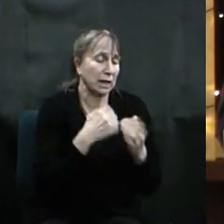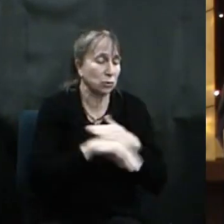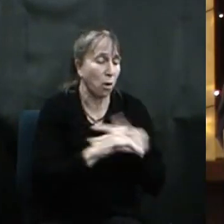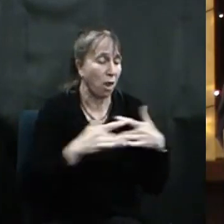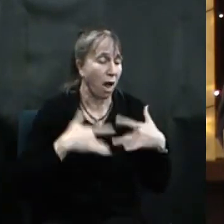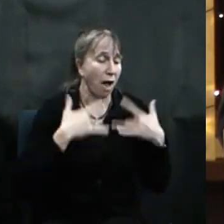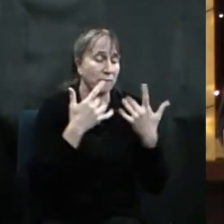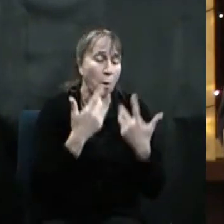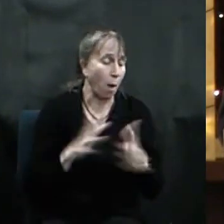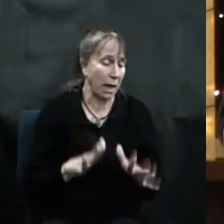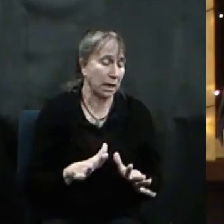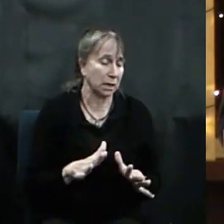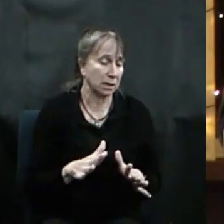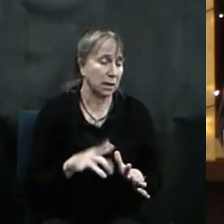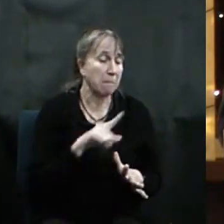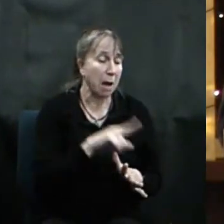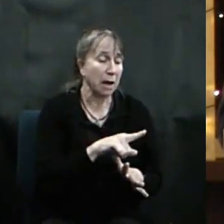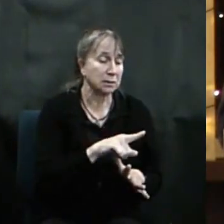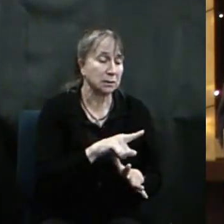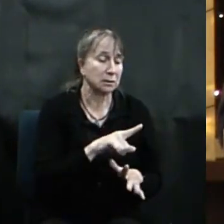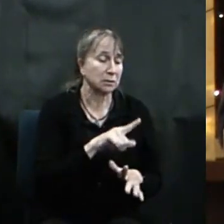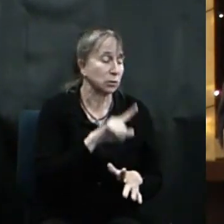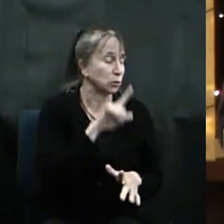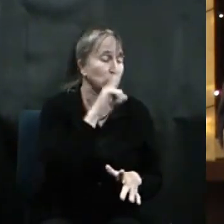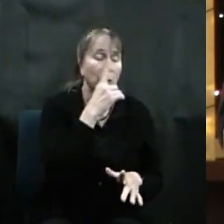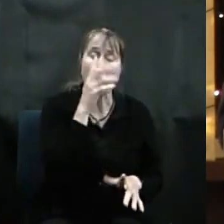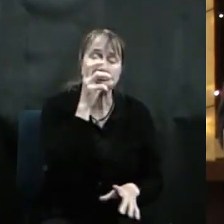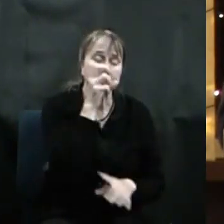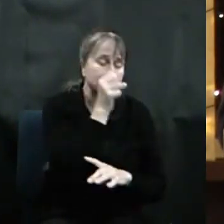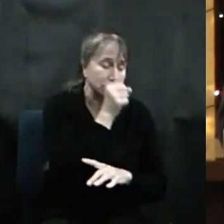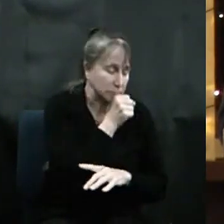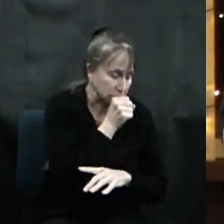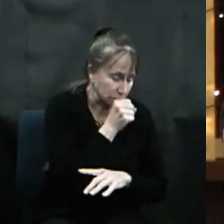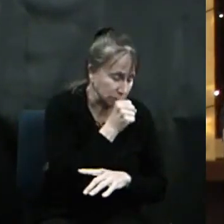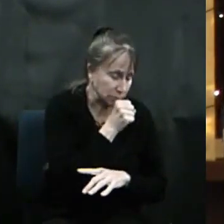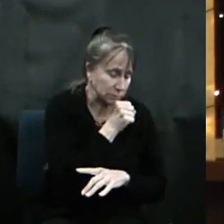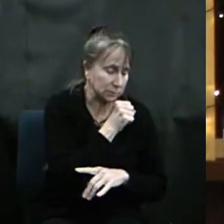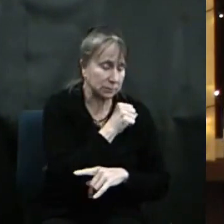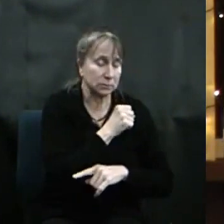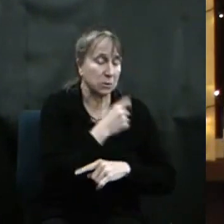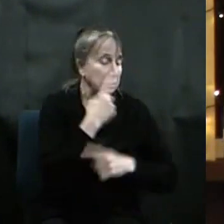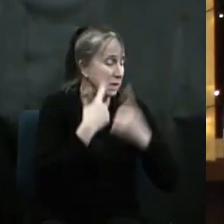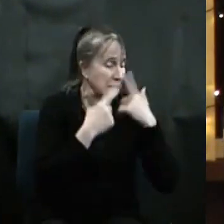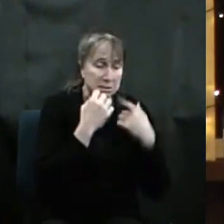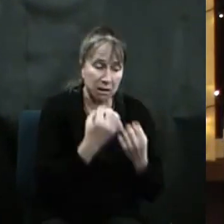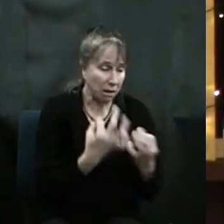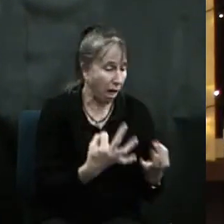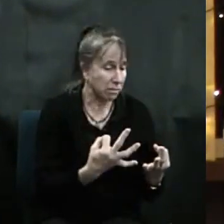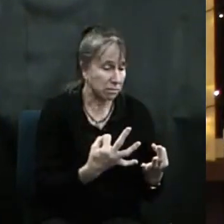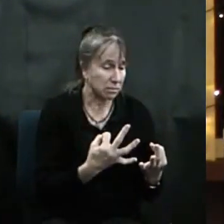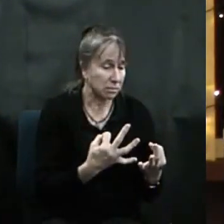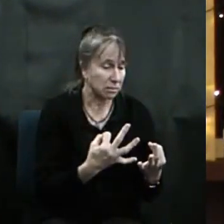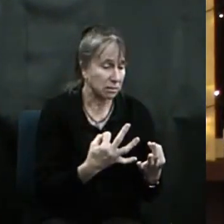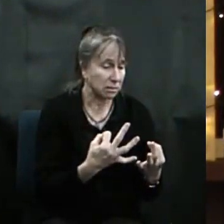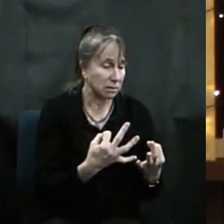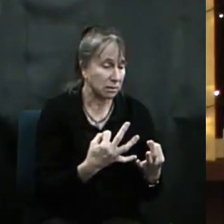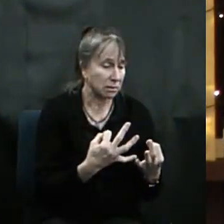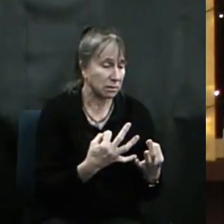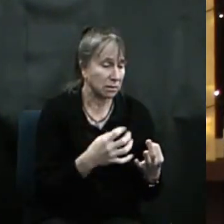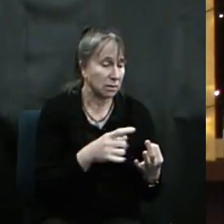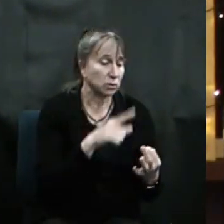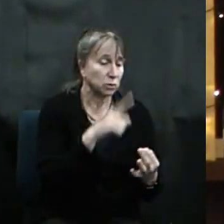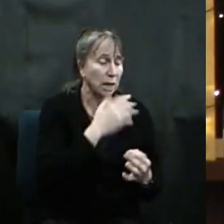Yet you shall not mourn or weep, nor shall your tears run down. Sigh, but not